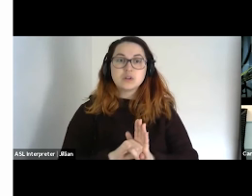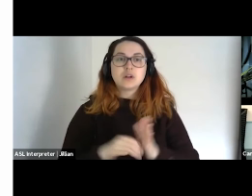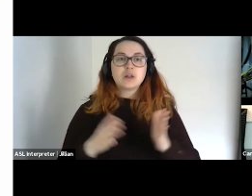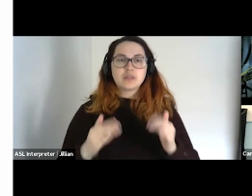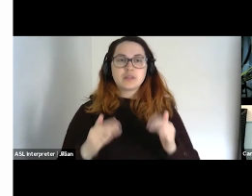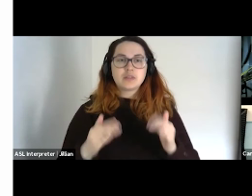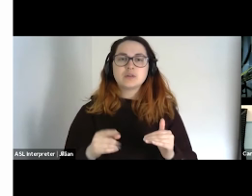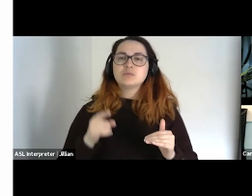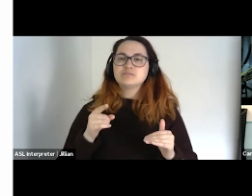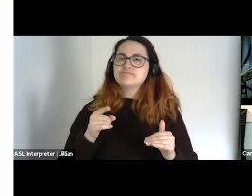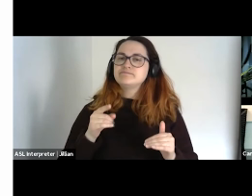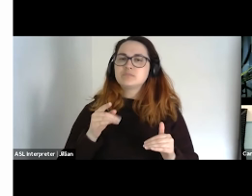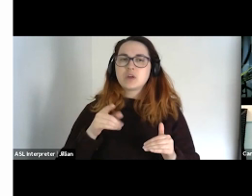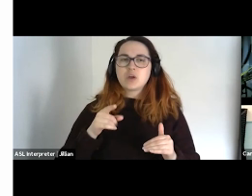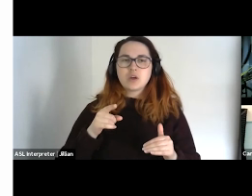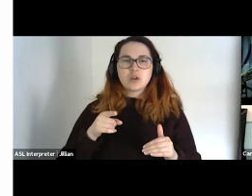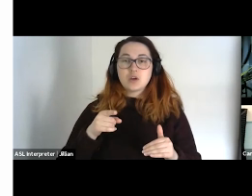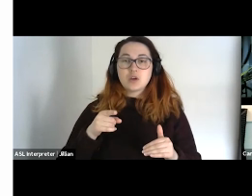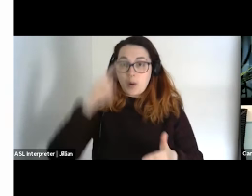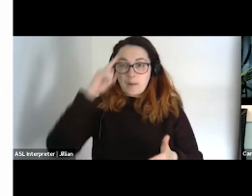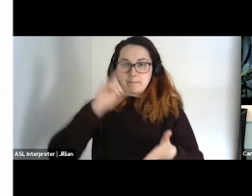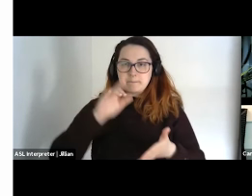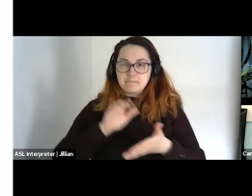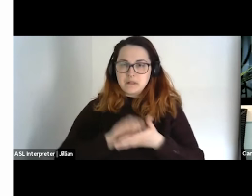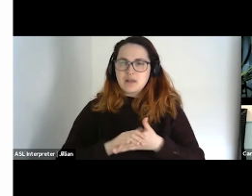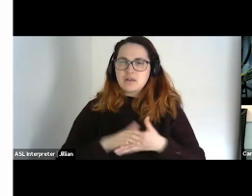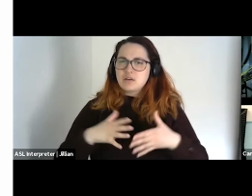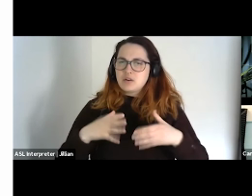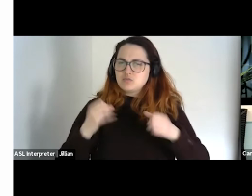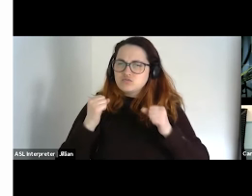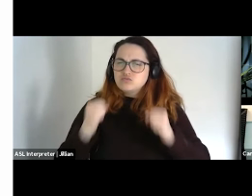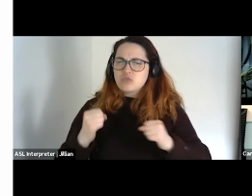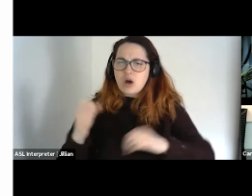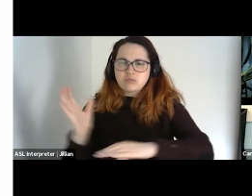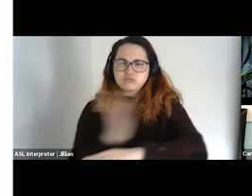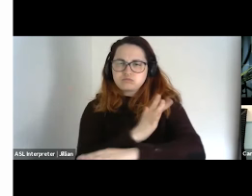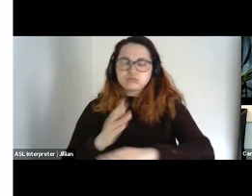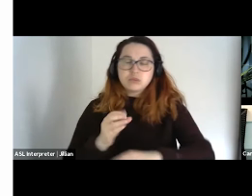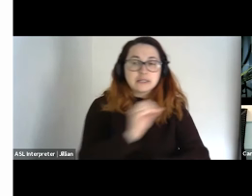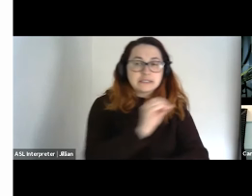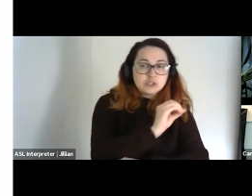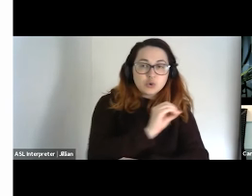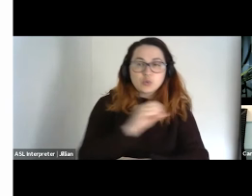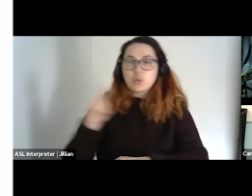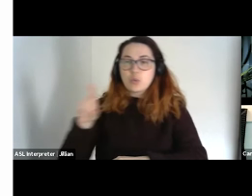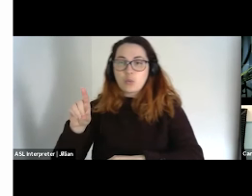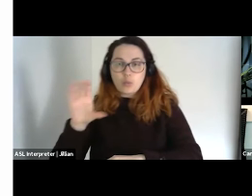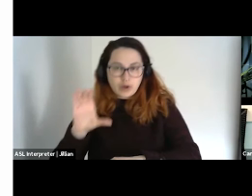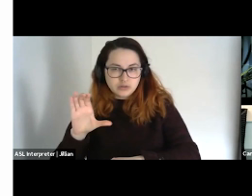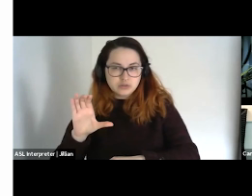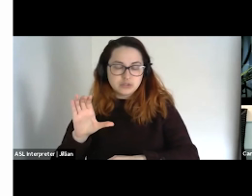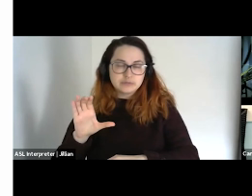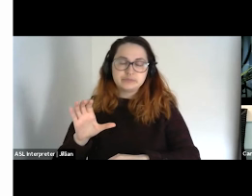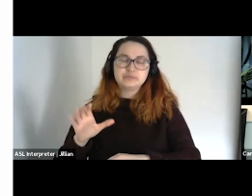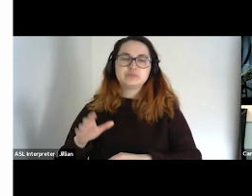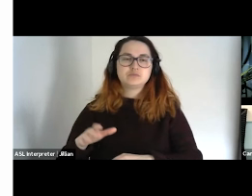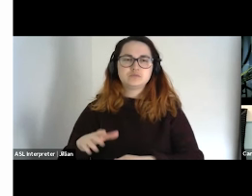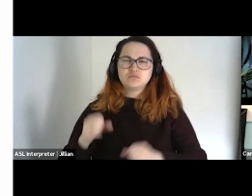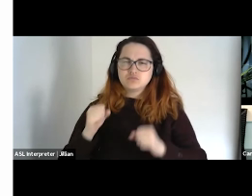strengths, the strength of your beliefs, and that's the 0 to 100. So we're rating it like on a scale or on a percentage of